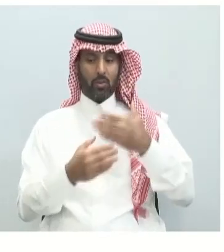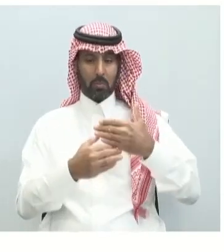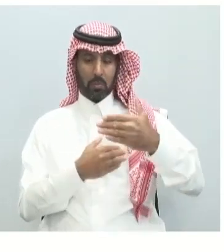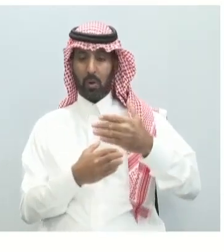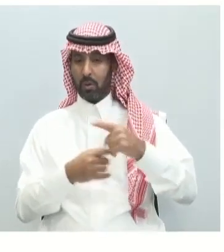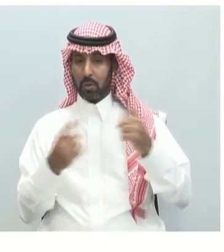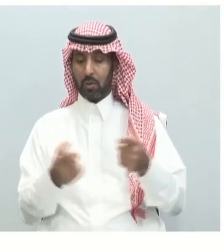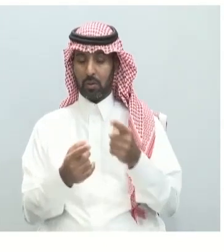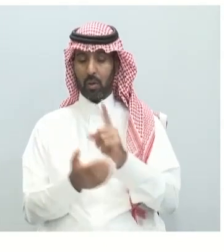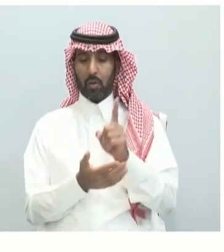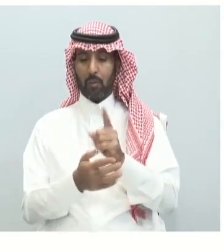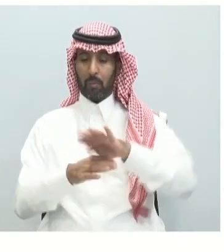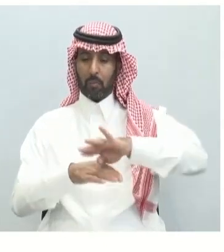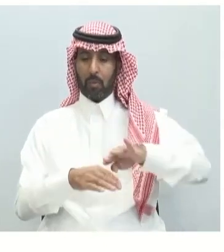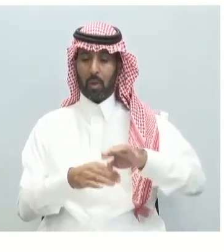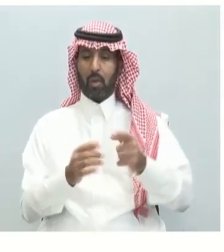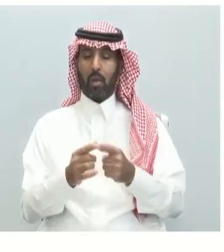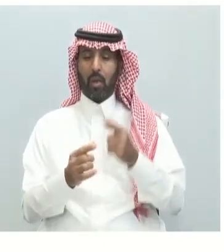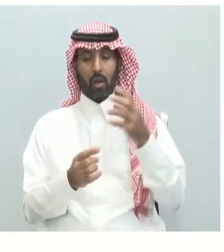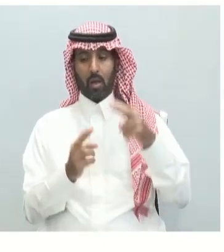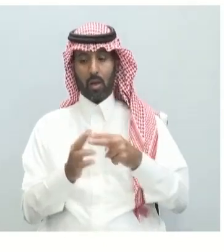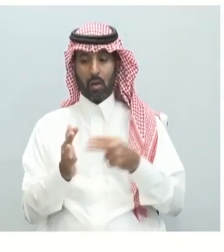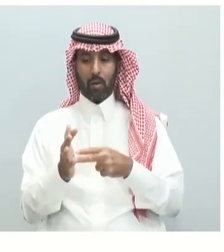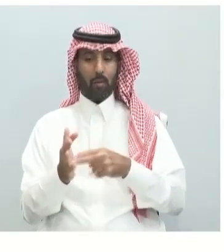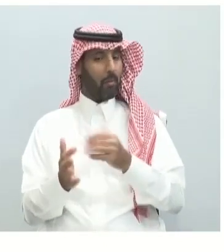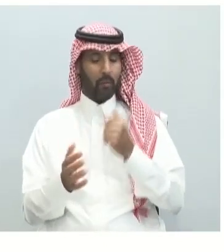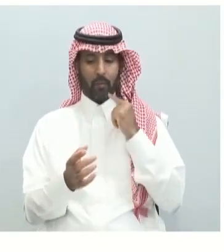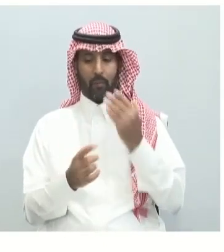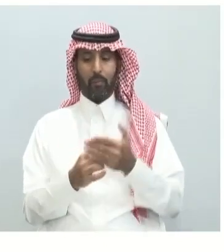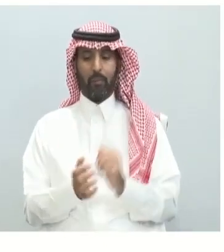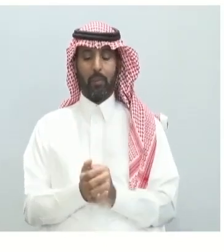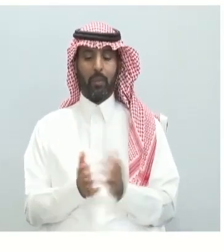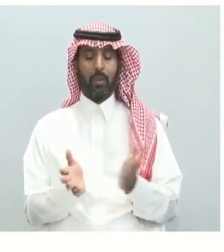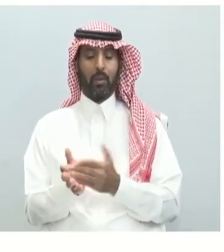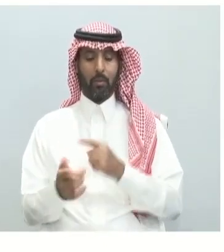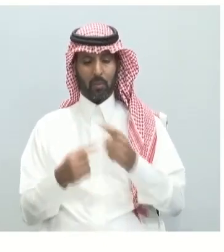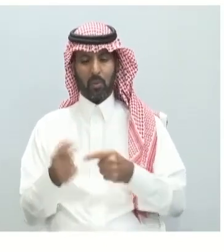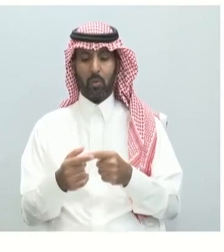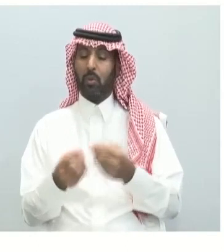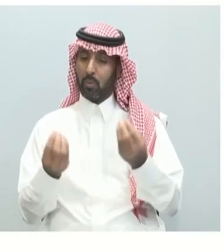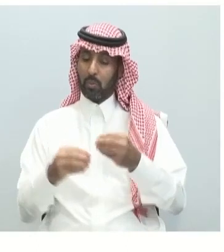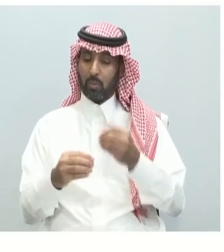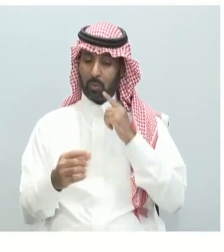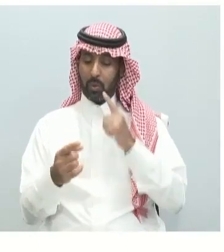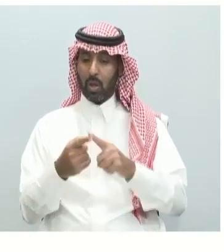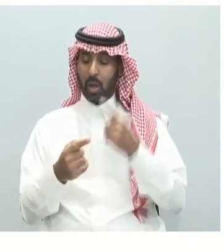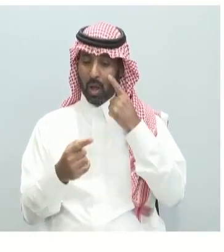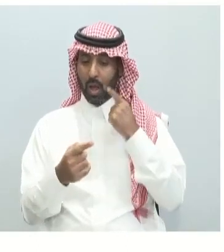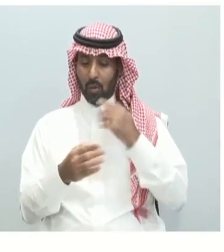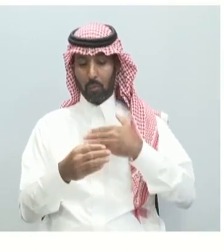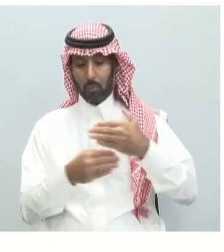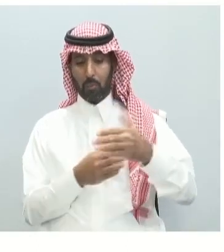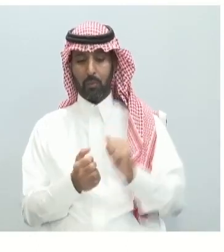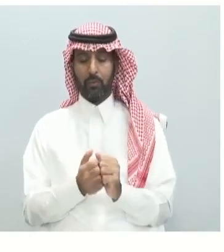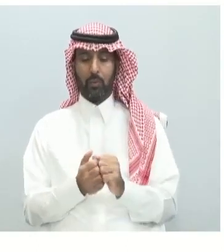the number was growing by 33% a year. Worldwide, there are about 1.7 billion people who live off the grid.